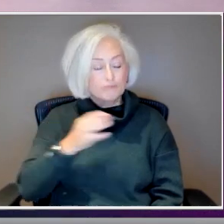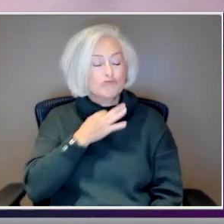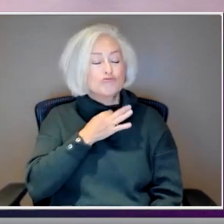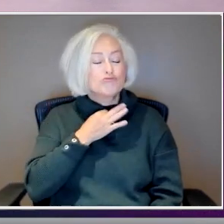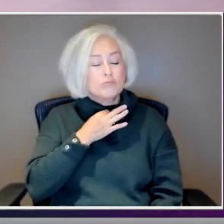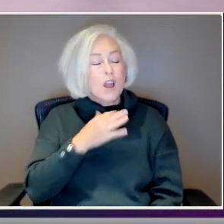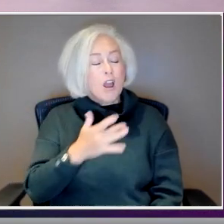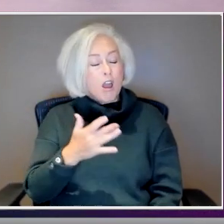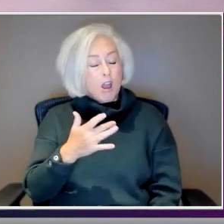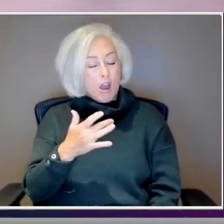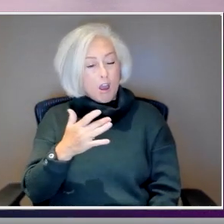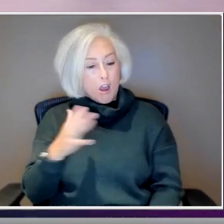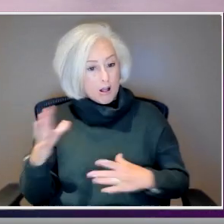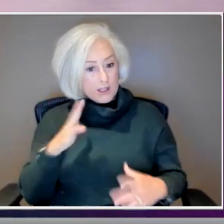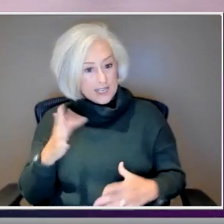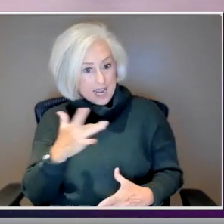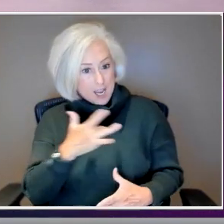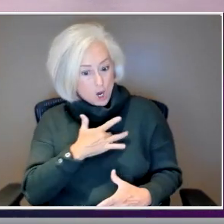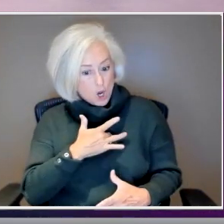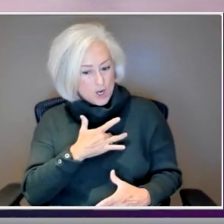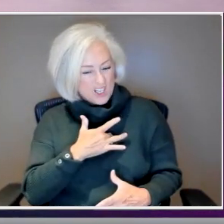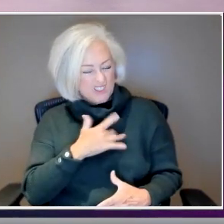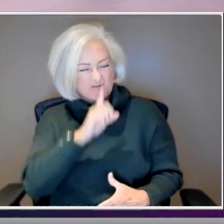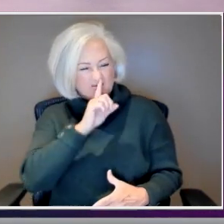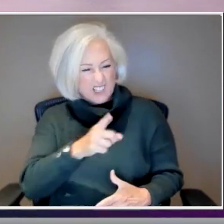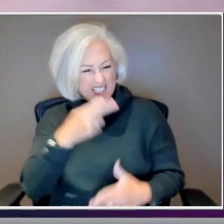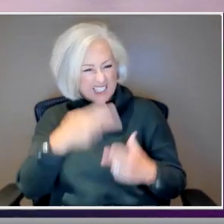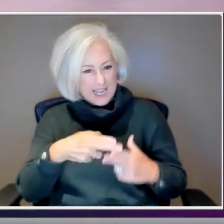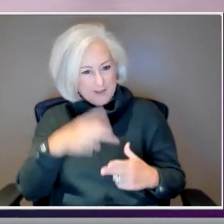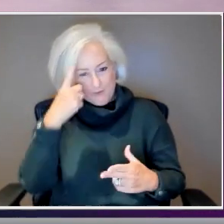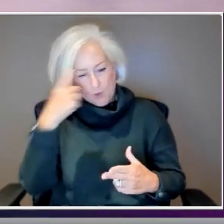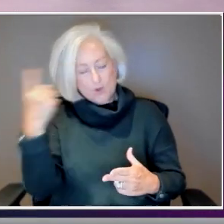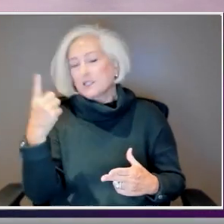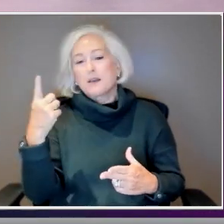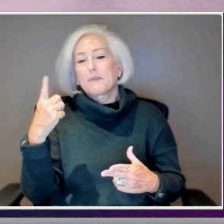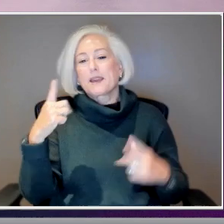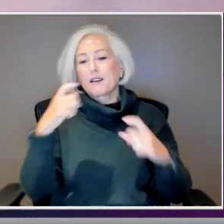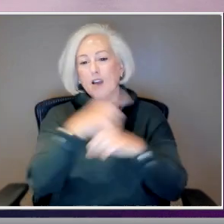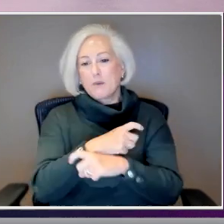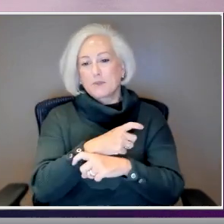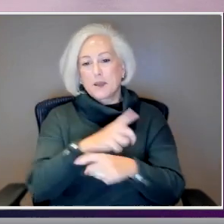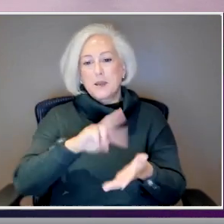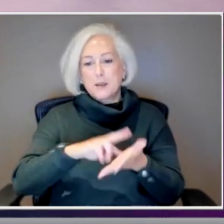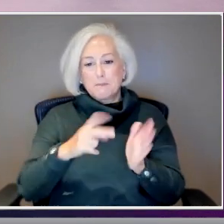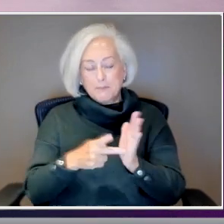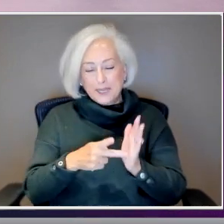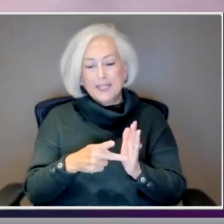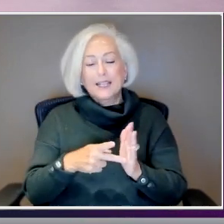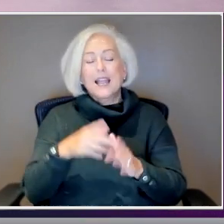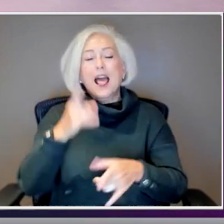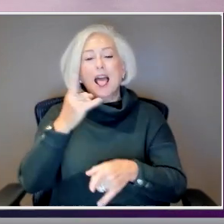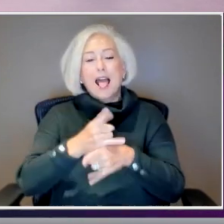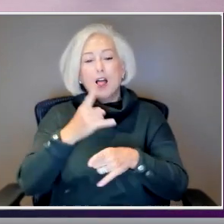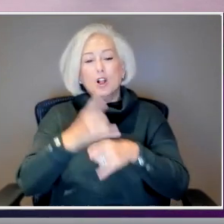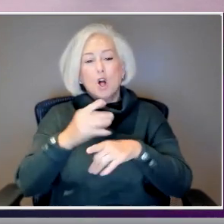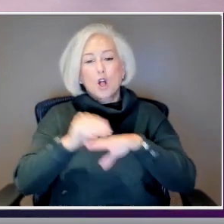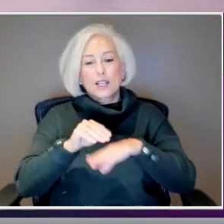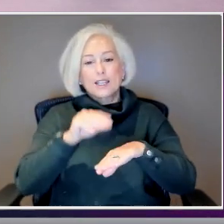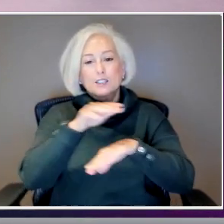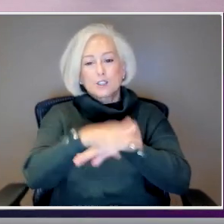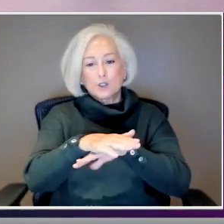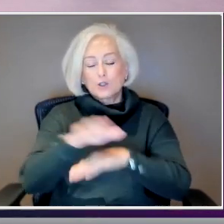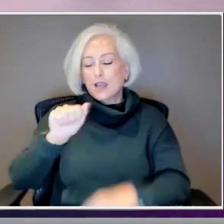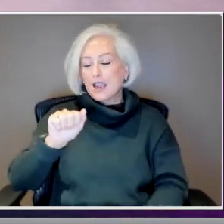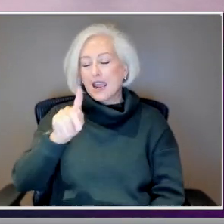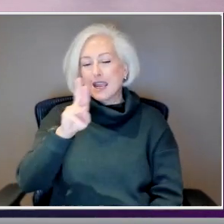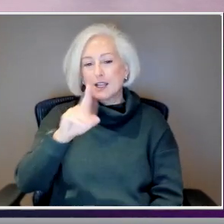something very complicated sounding to non-medical people. It's alcohol-induced atrial arrhythmias. Not as catchy as holiday heart. How